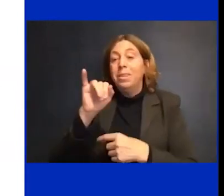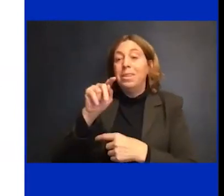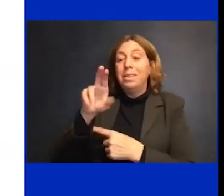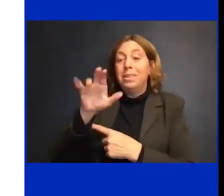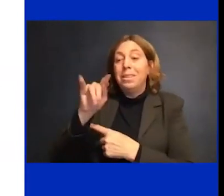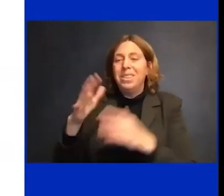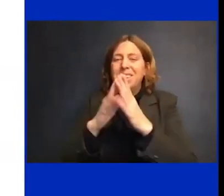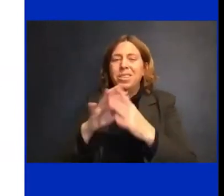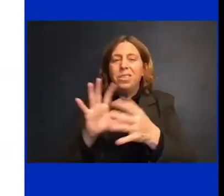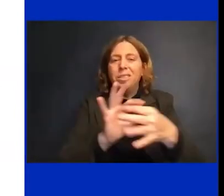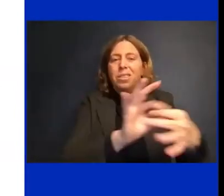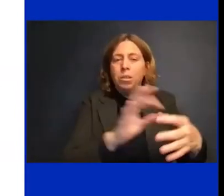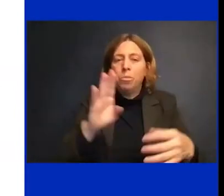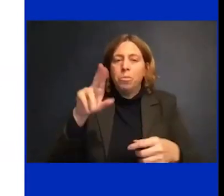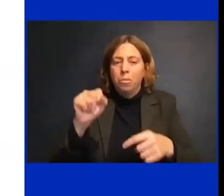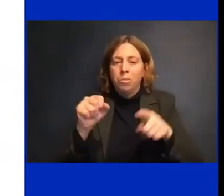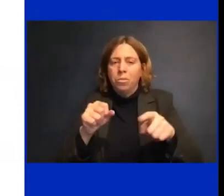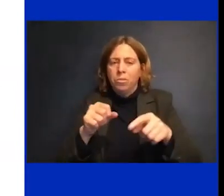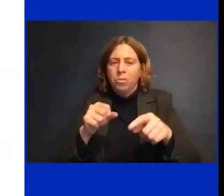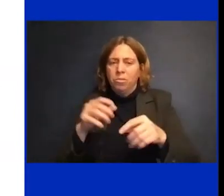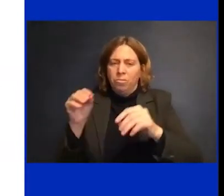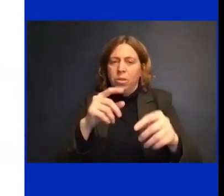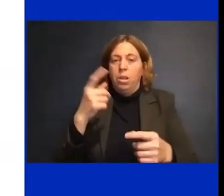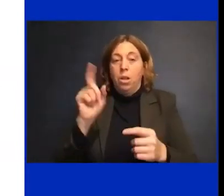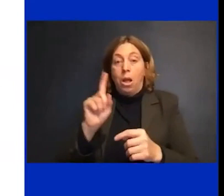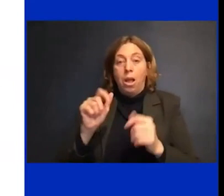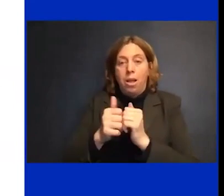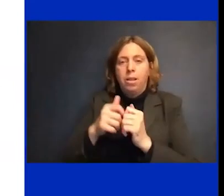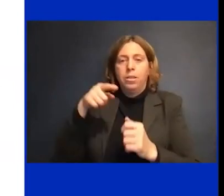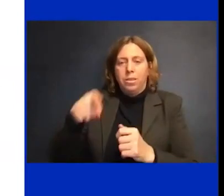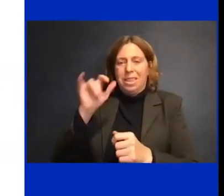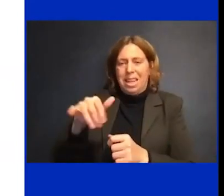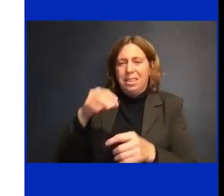presently operating at adjacent curbside locations into the scope of the project.